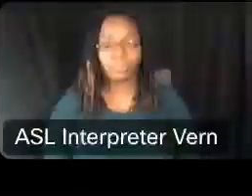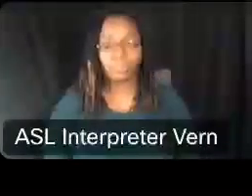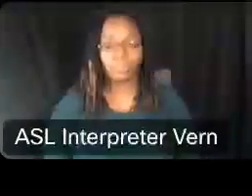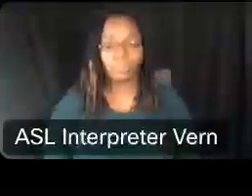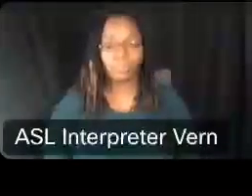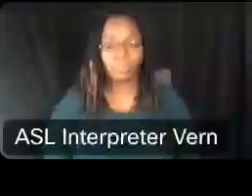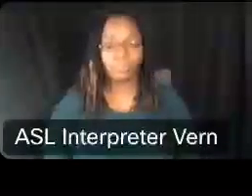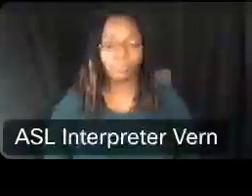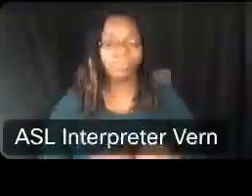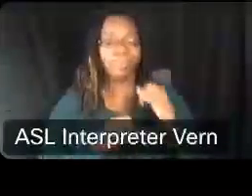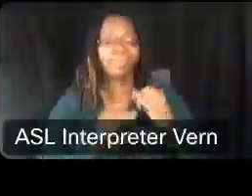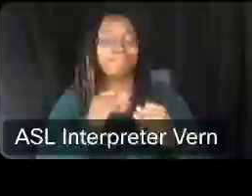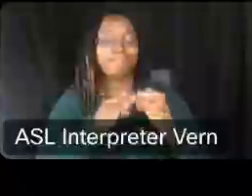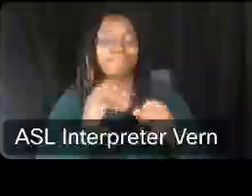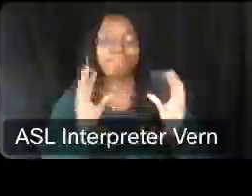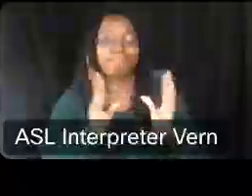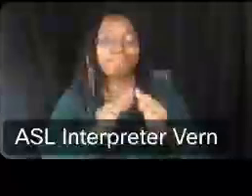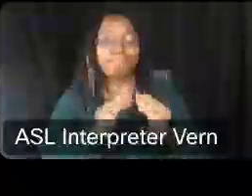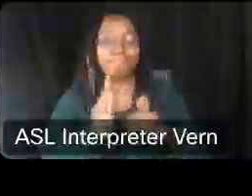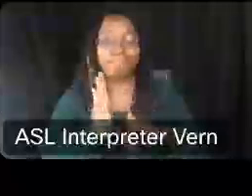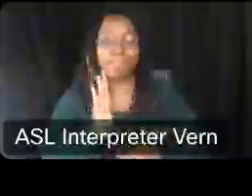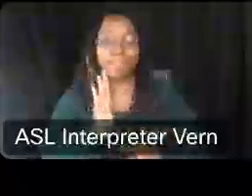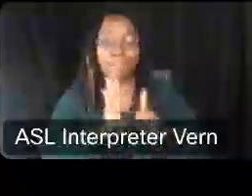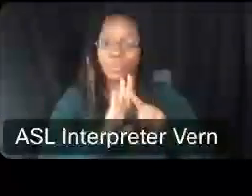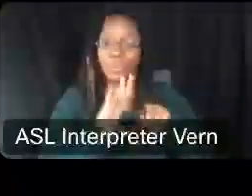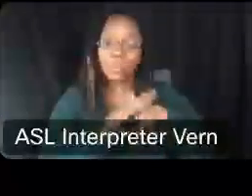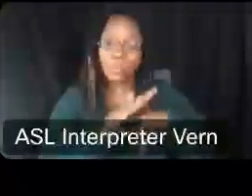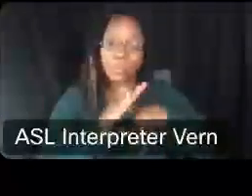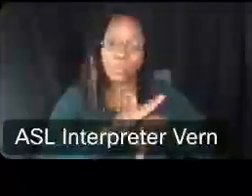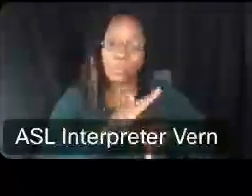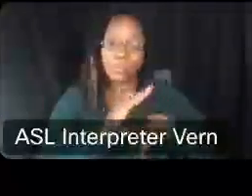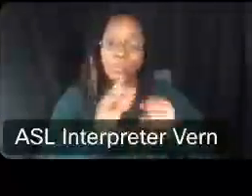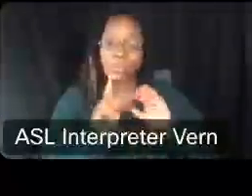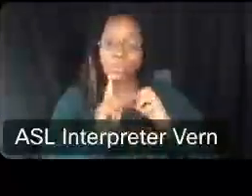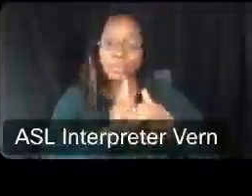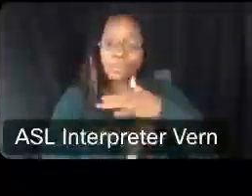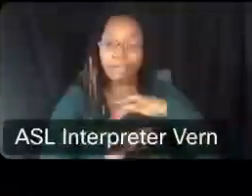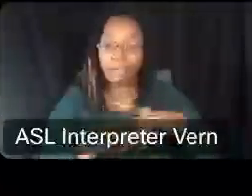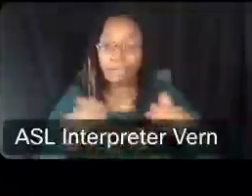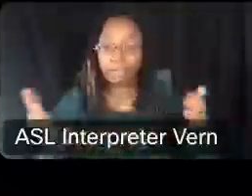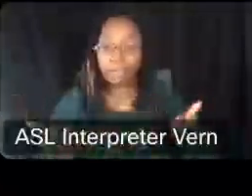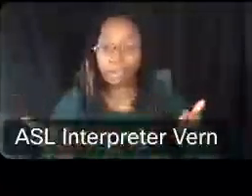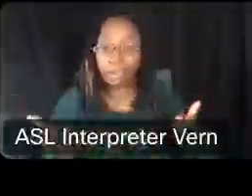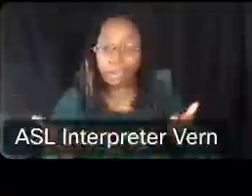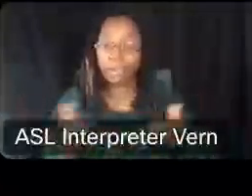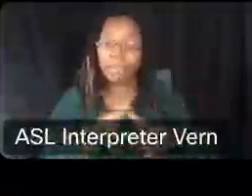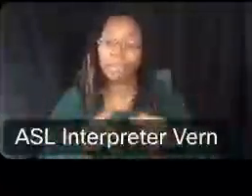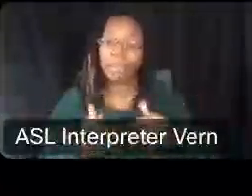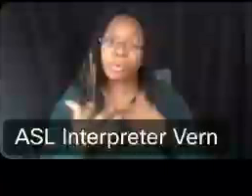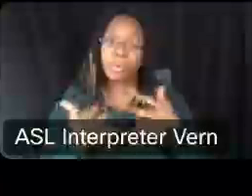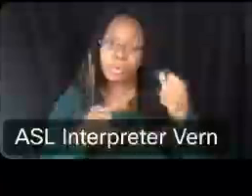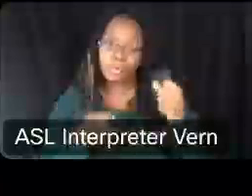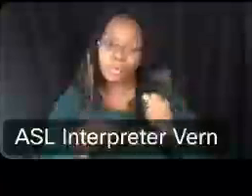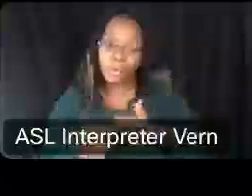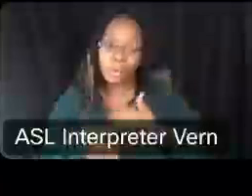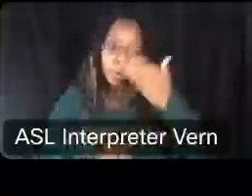In the last webinar, we reviewed accessible environments here, and we want to strengthen our knowledge on